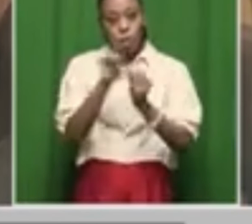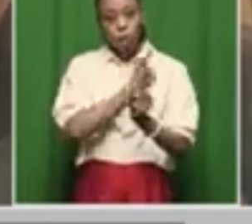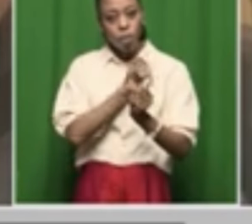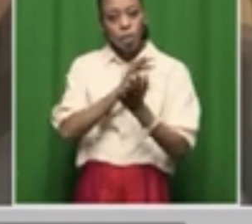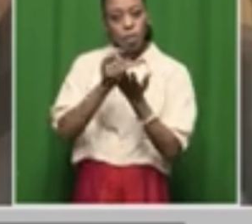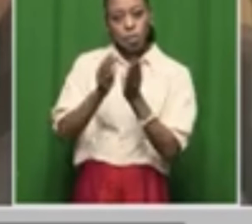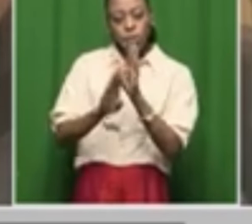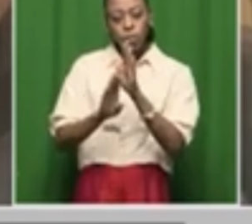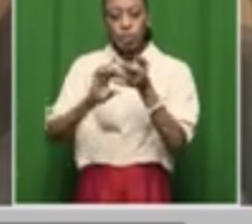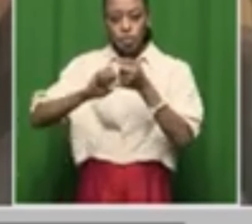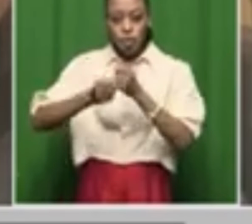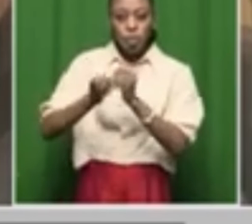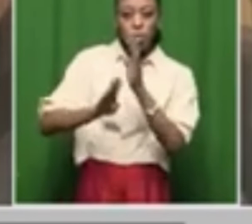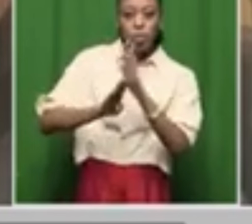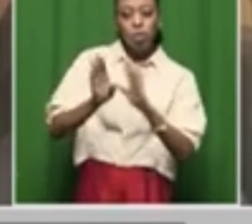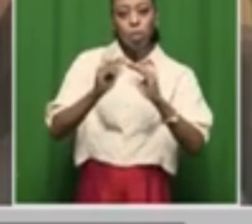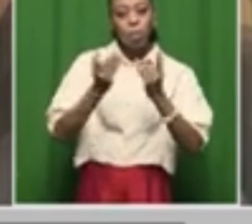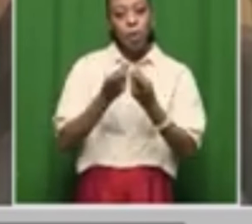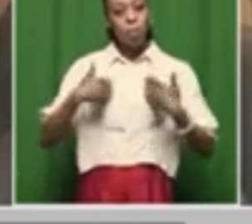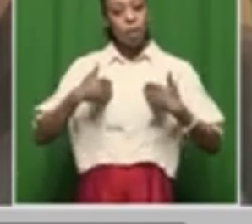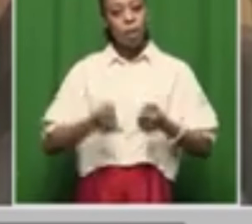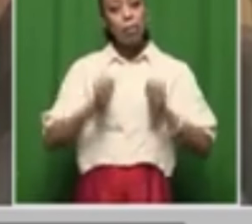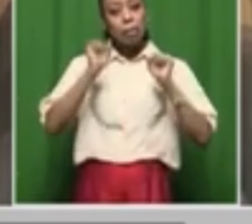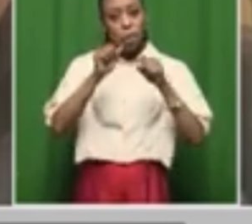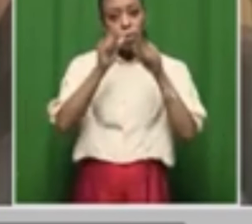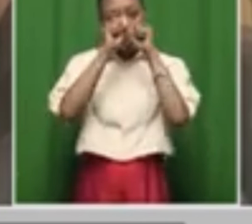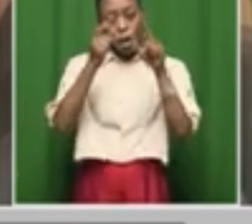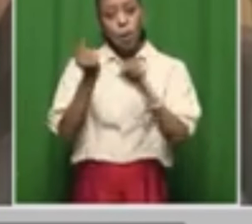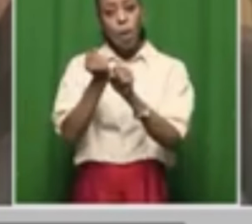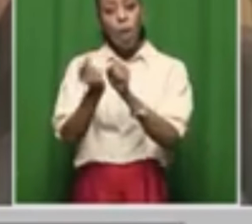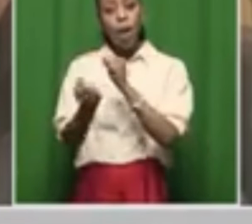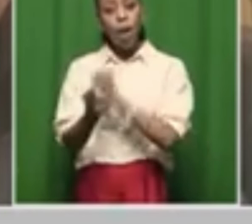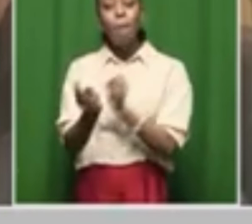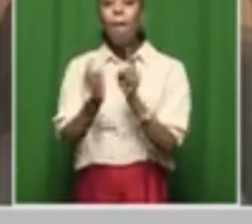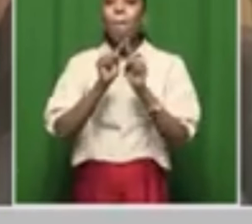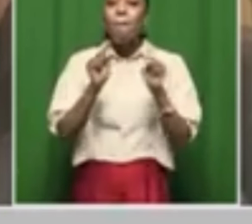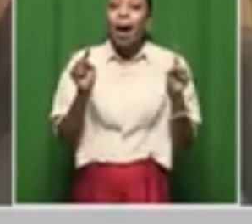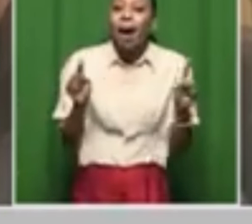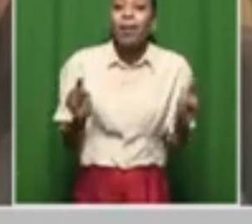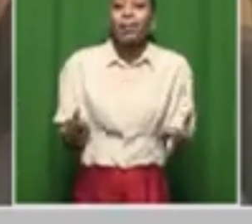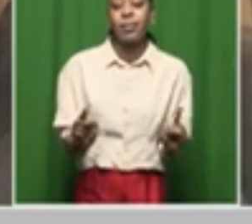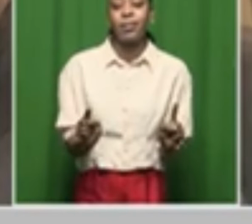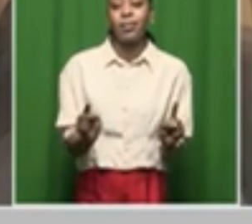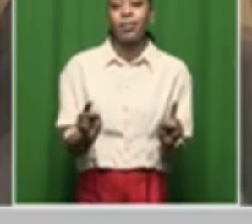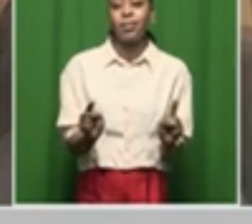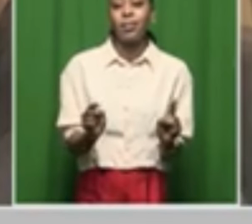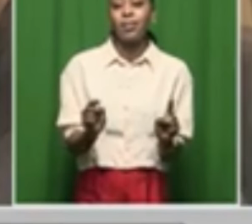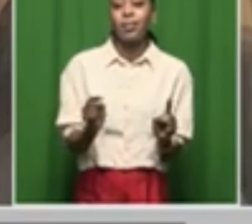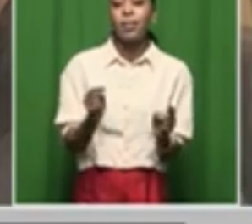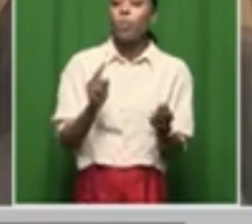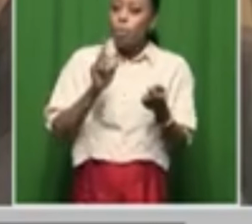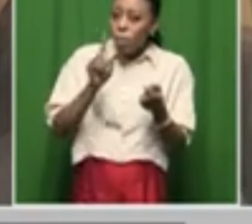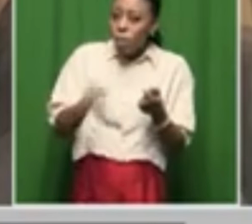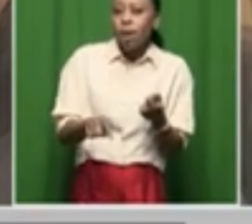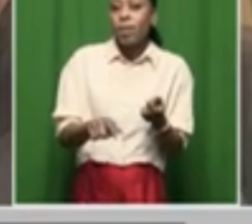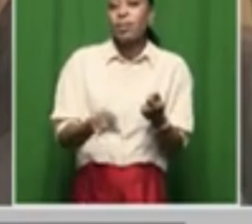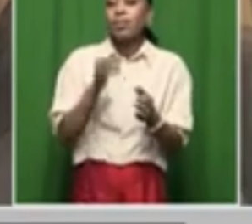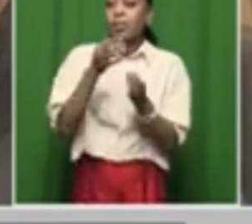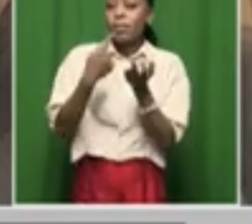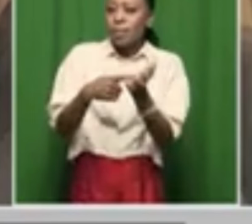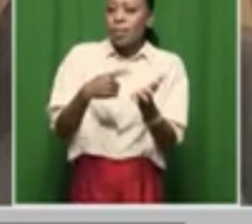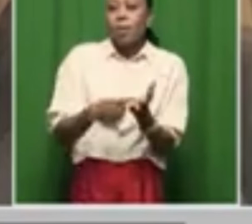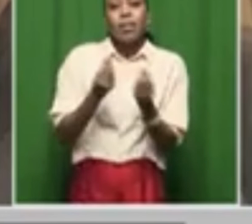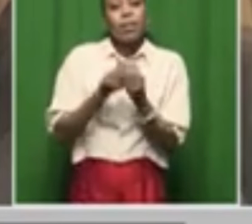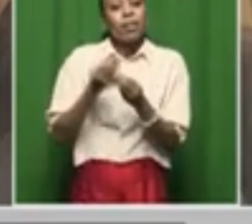with inside. And we know that there is work being done inside, but we have to highlight what isn't working. And one of the big complaints,